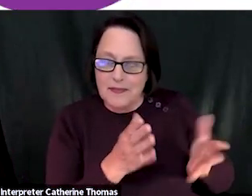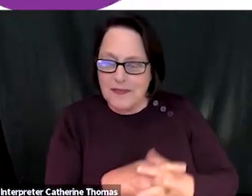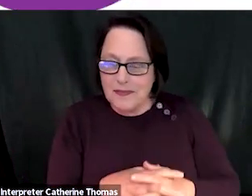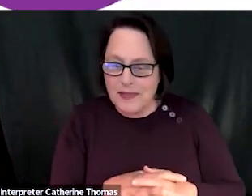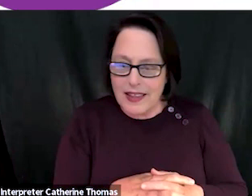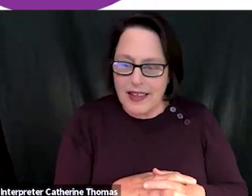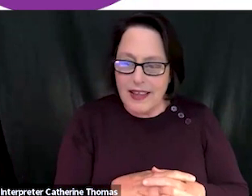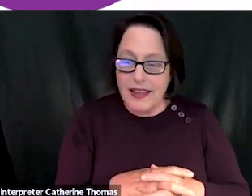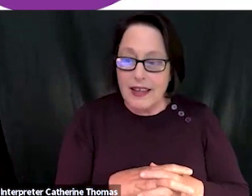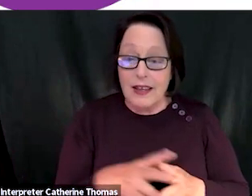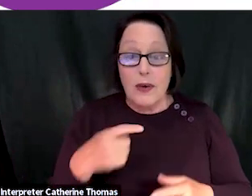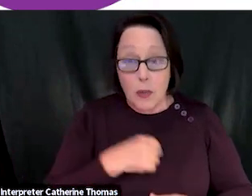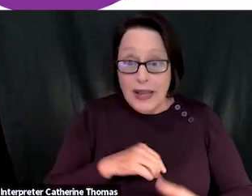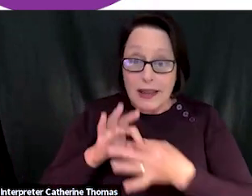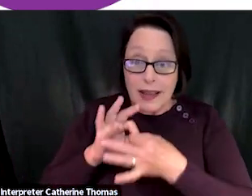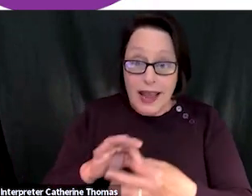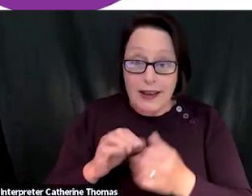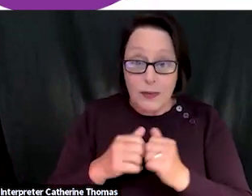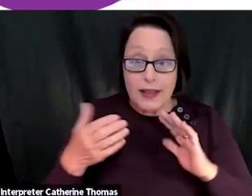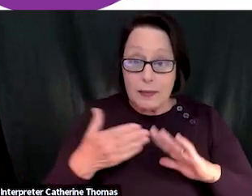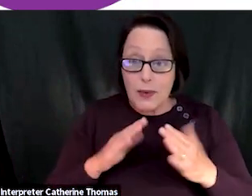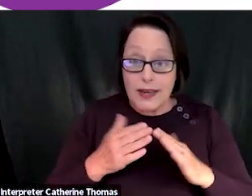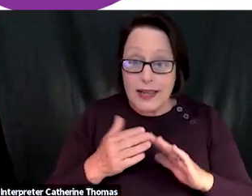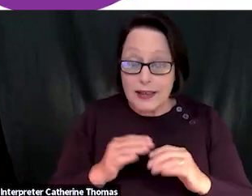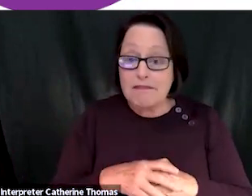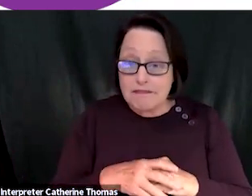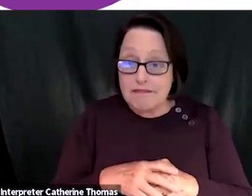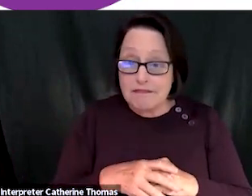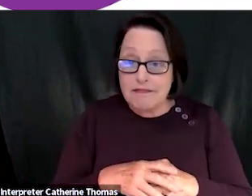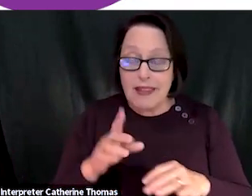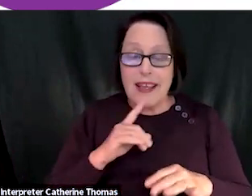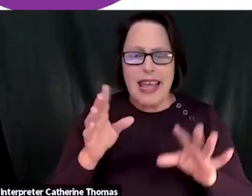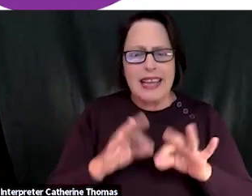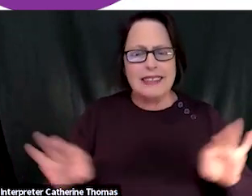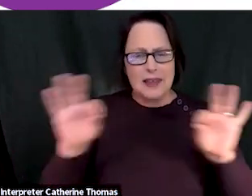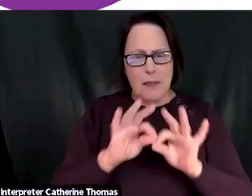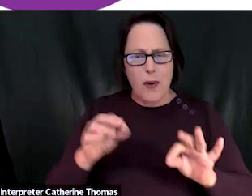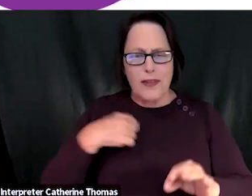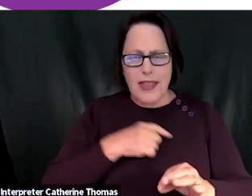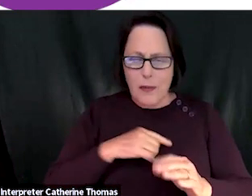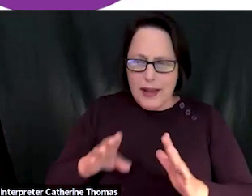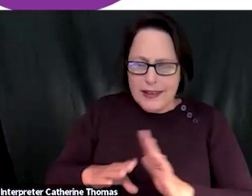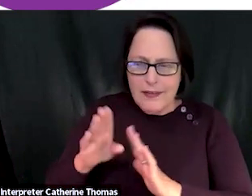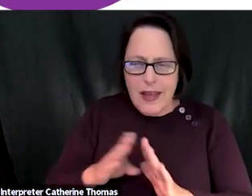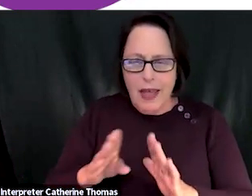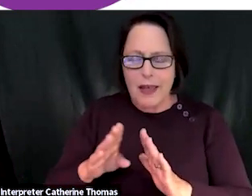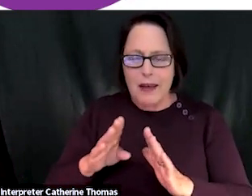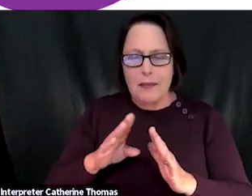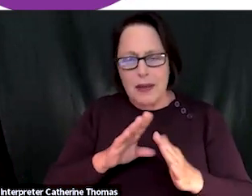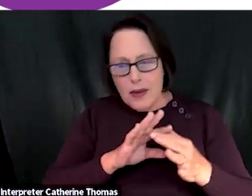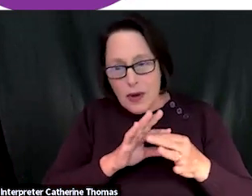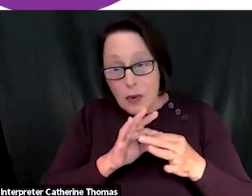Connect with the community. It is important that we develop rapport with subject